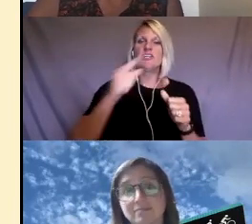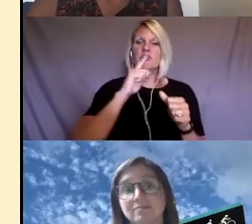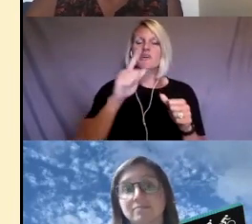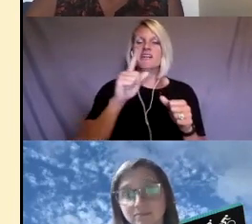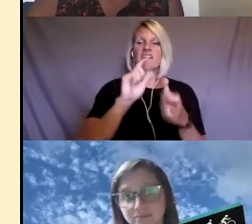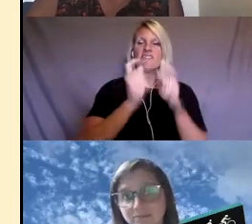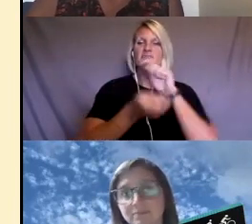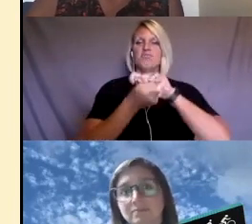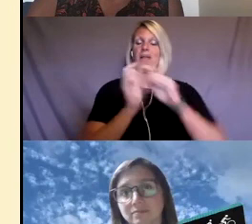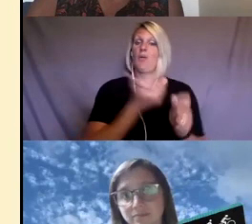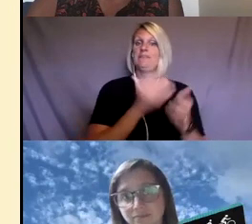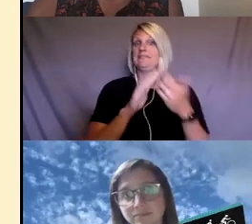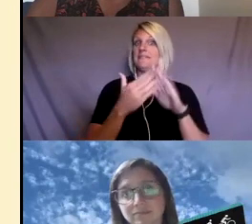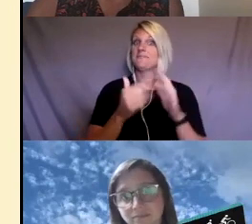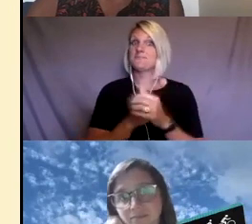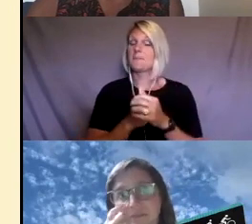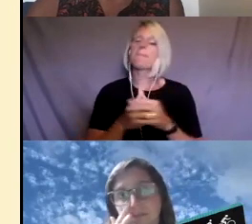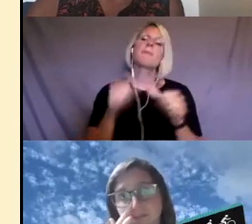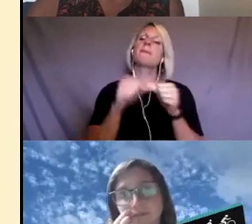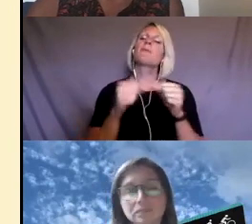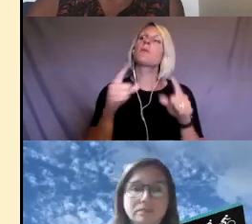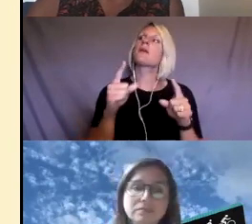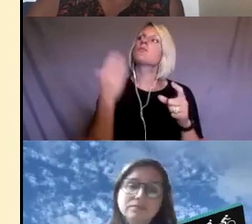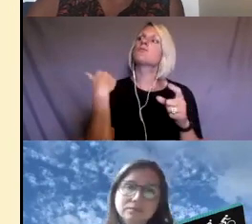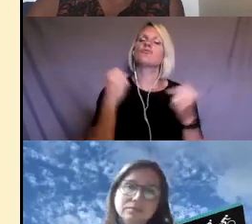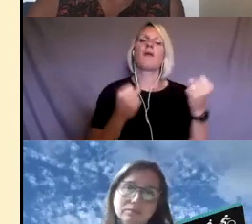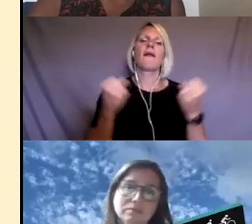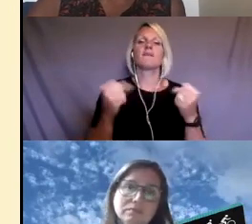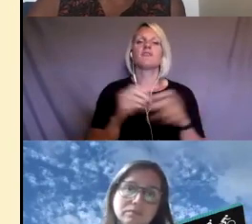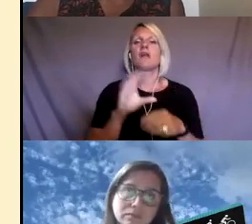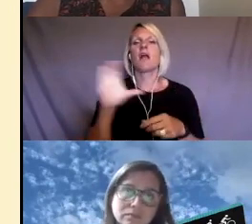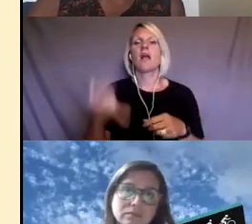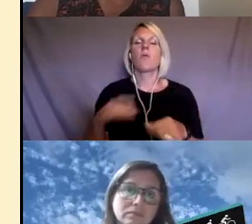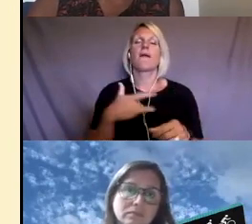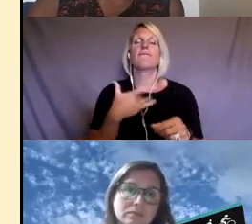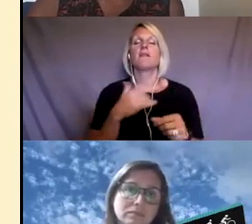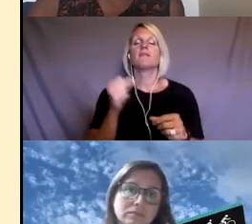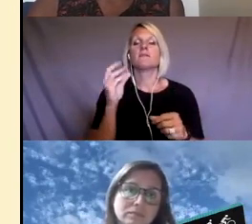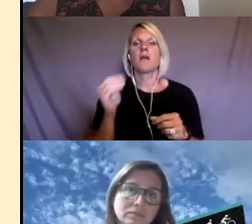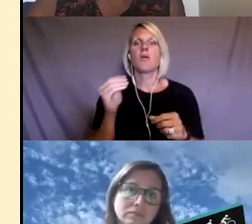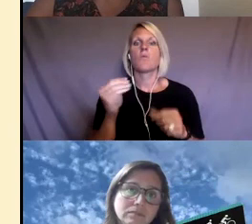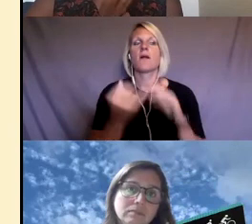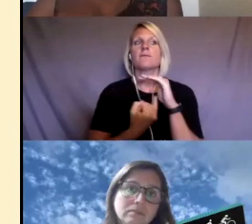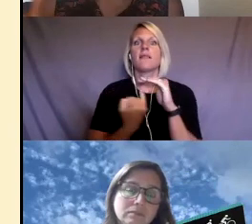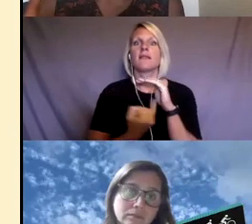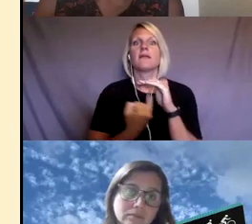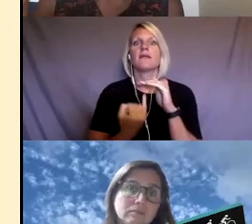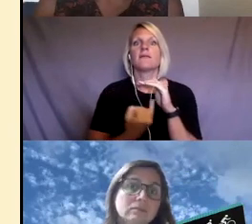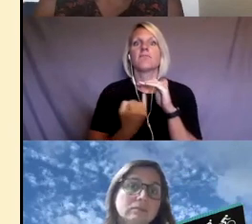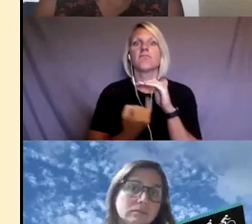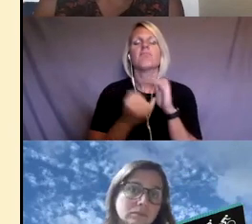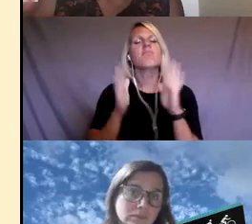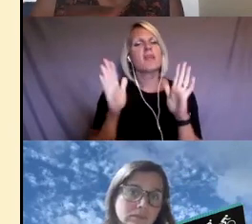cities. I remember when I used to drive here in Chicago and I felt so isolated. Granted, it was my